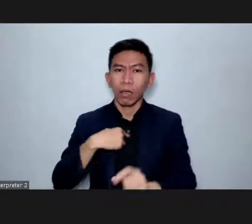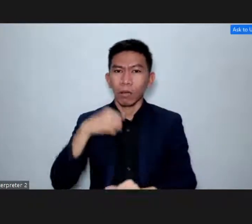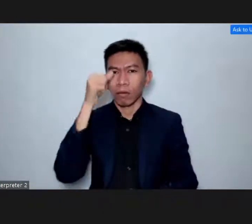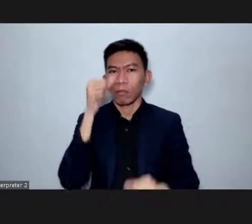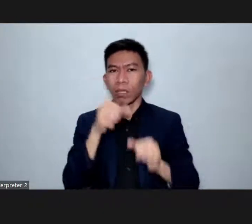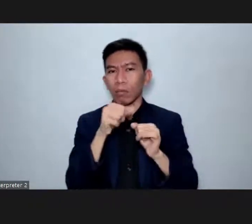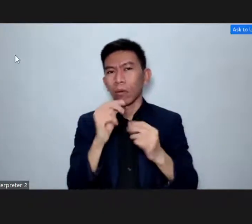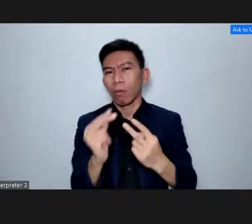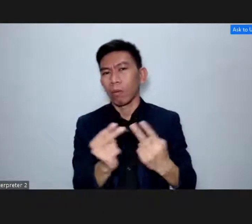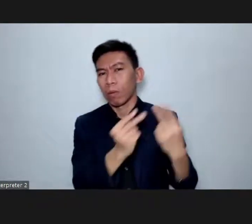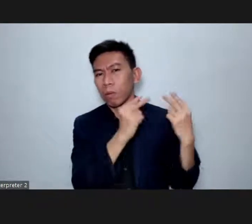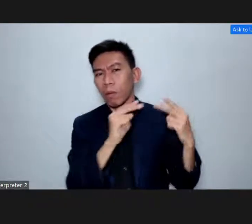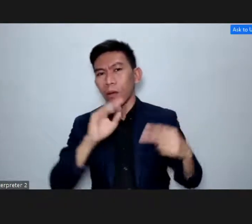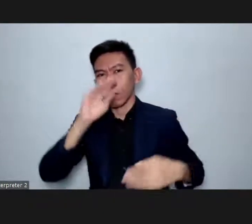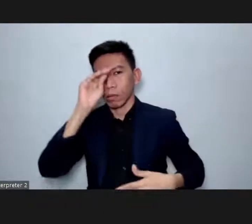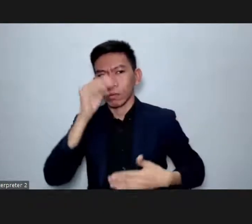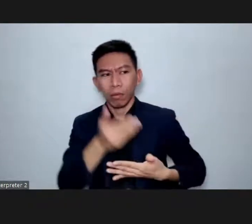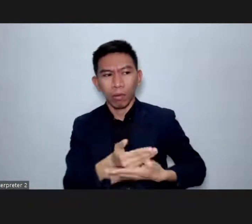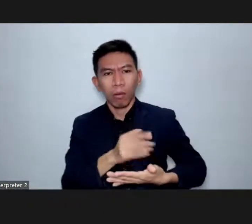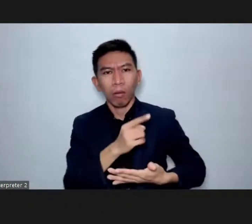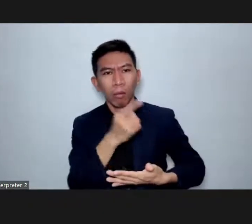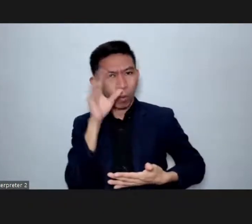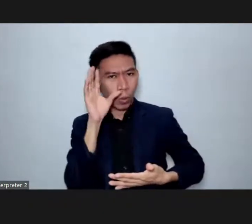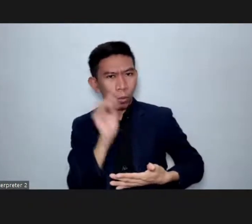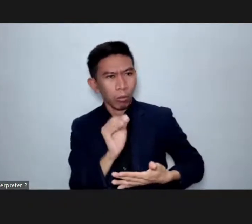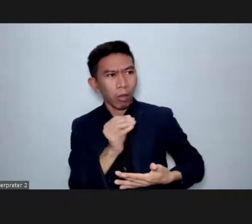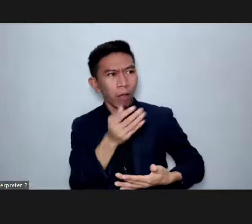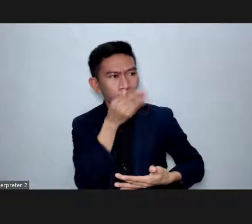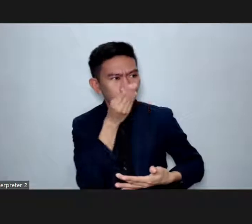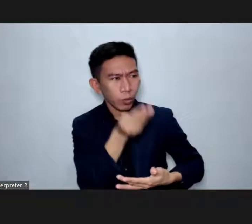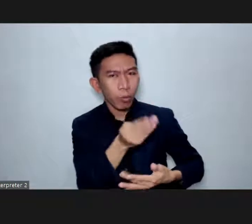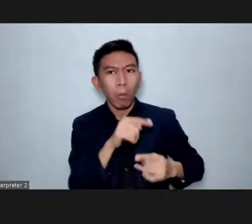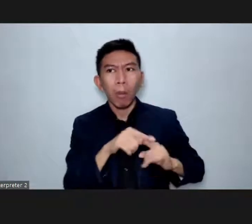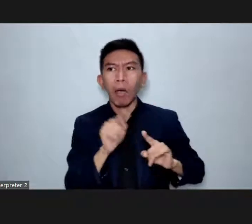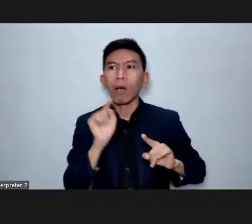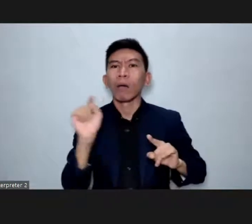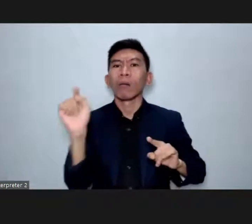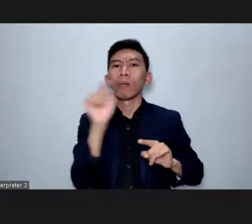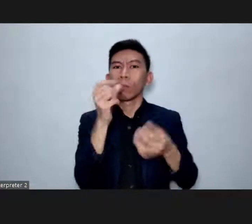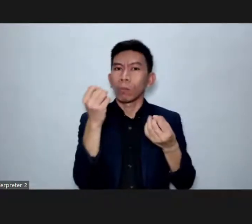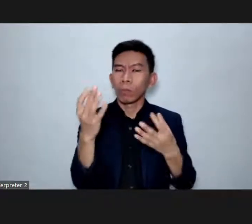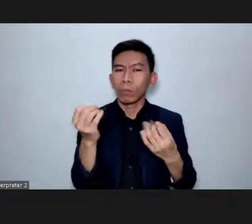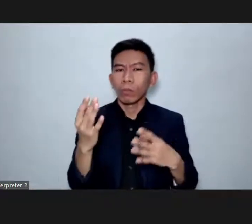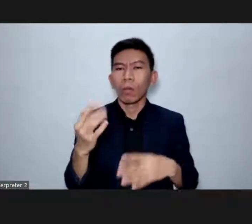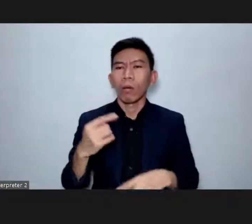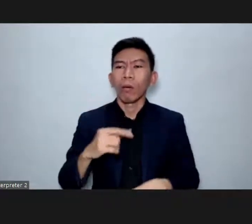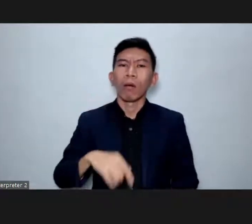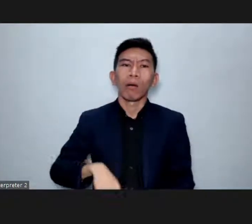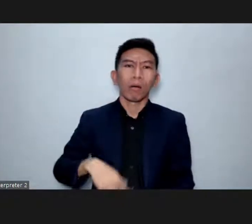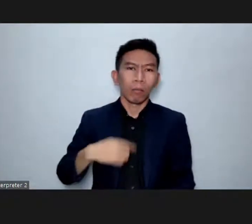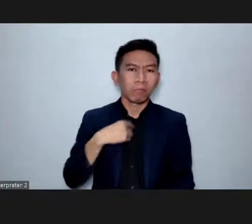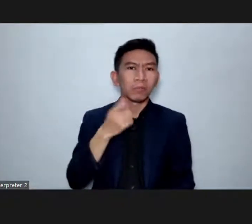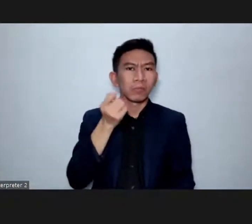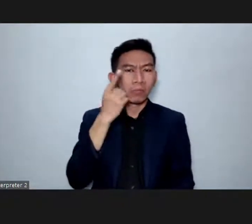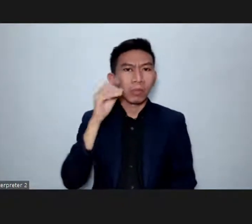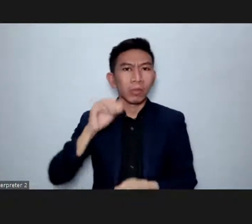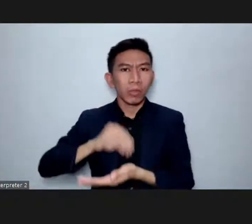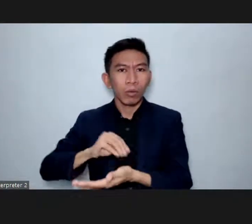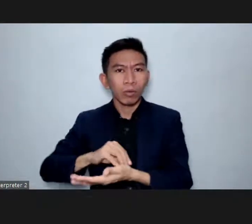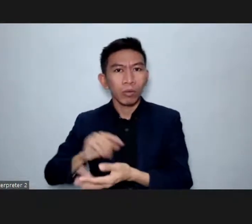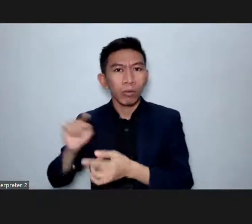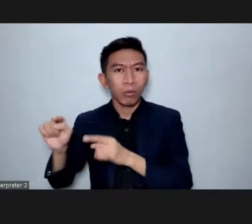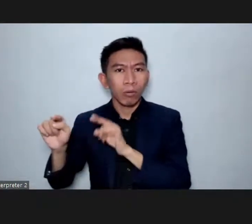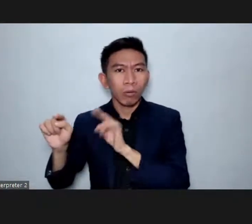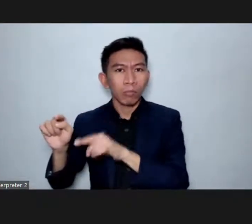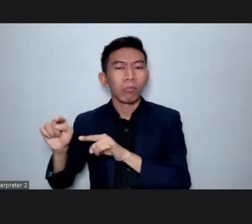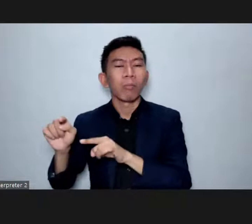was unique and just few in the country. It was an eye-opener, and one doctor captured my feelings then when he said, one child